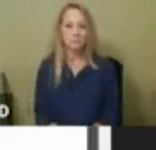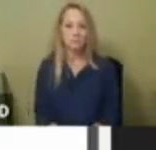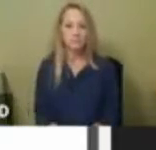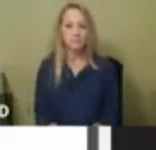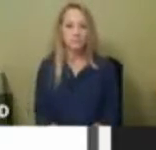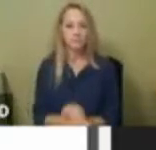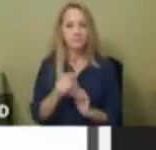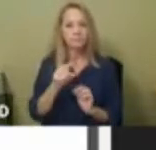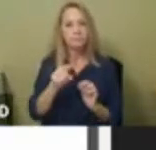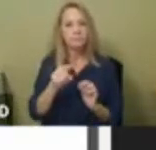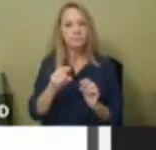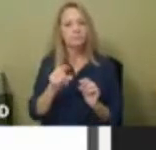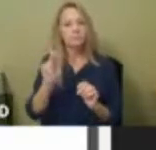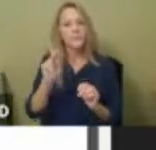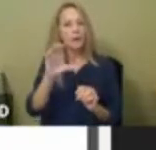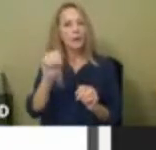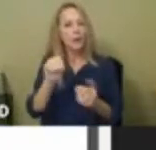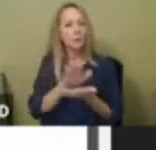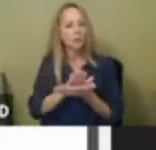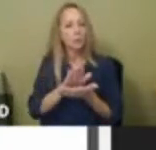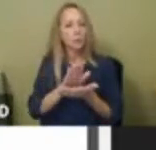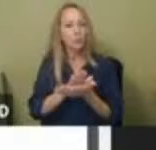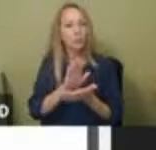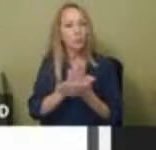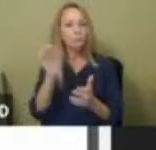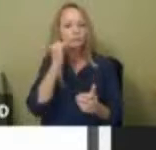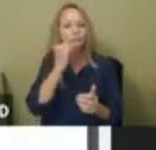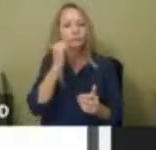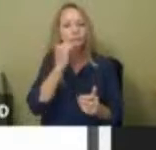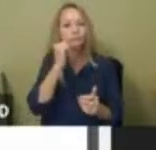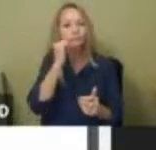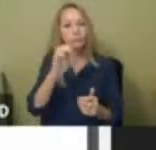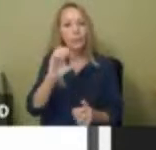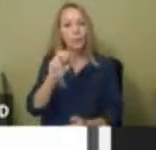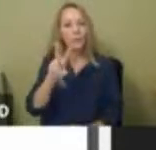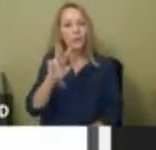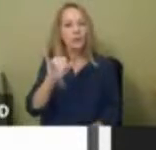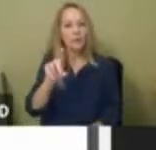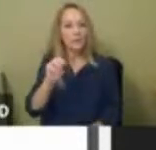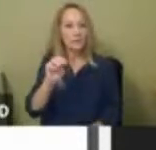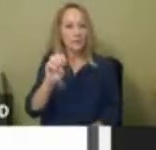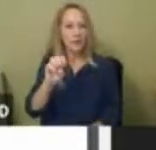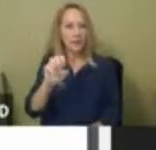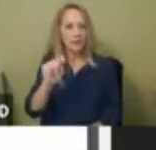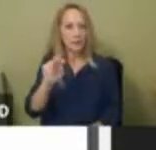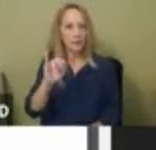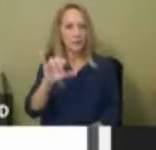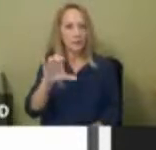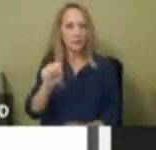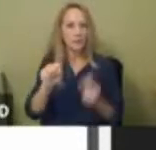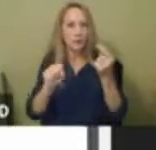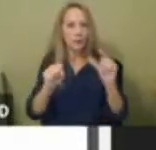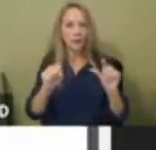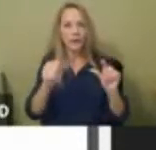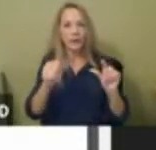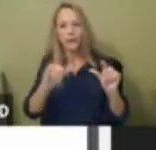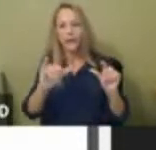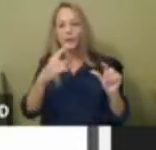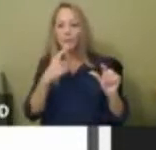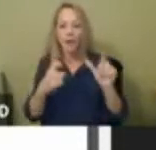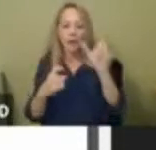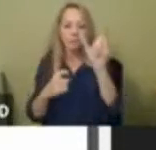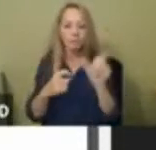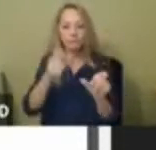This is the Knox County Schools daily COVID metrics, and the green, yellow, and red, and it just gives a